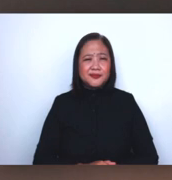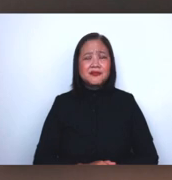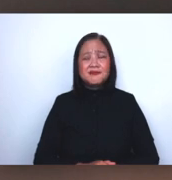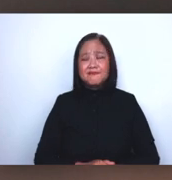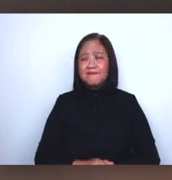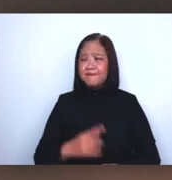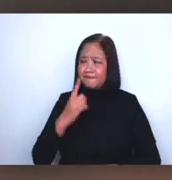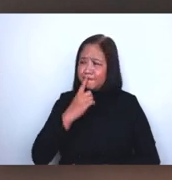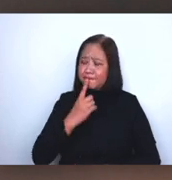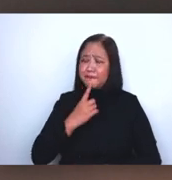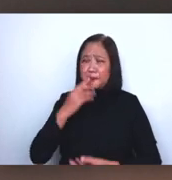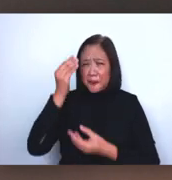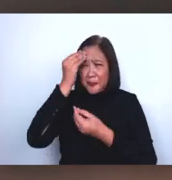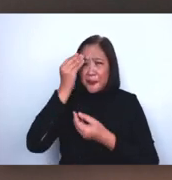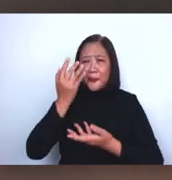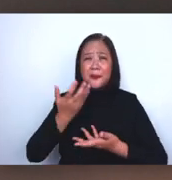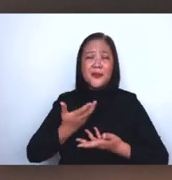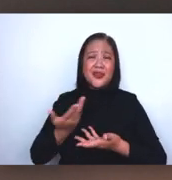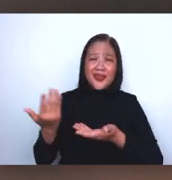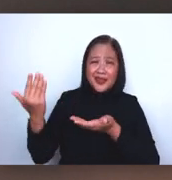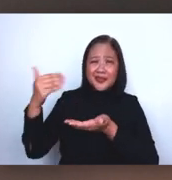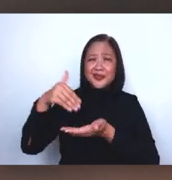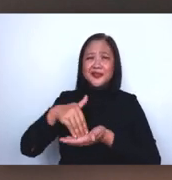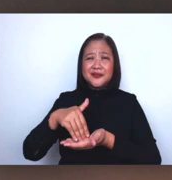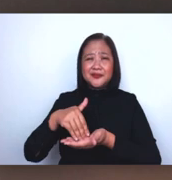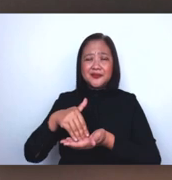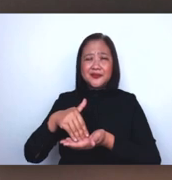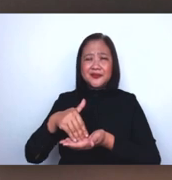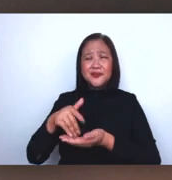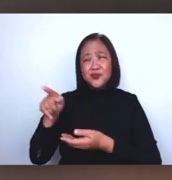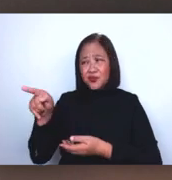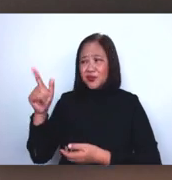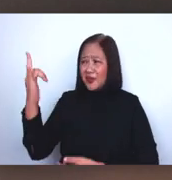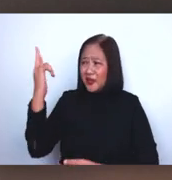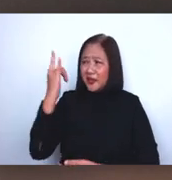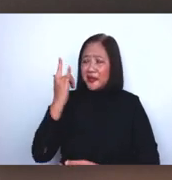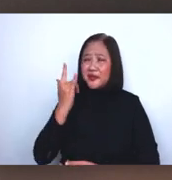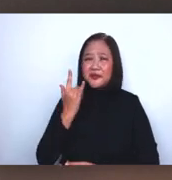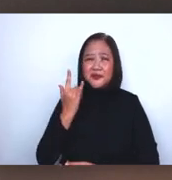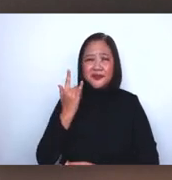tell me once more, you love me.